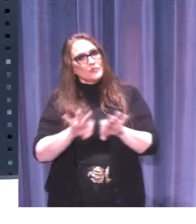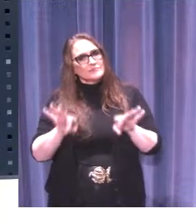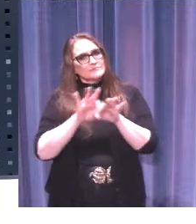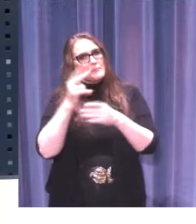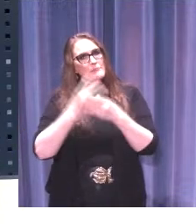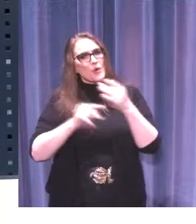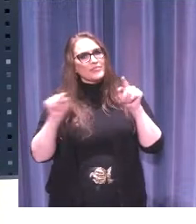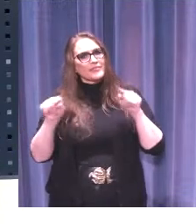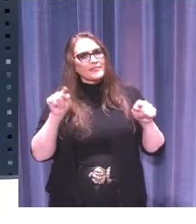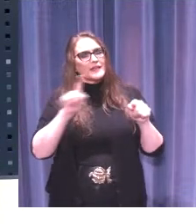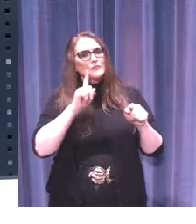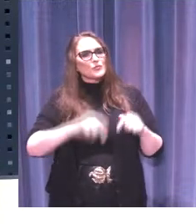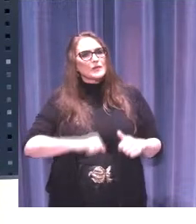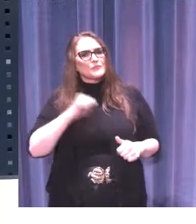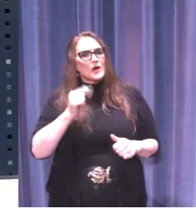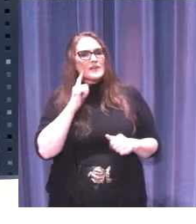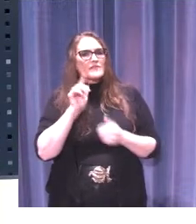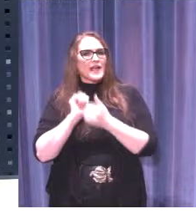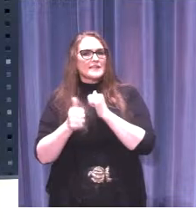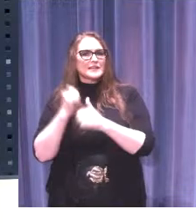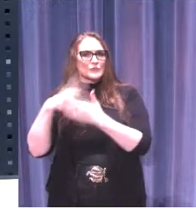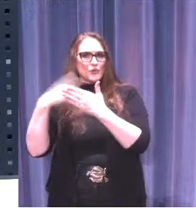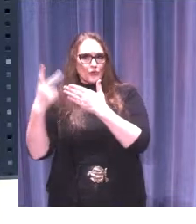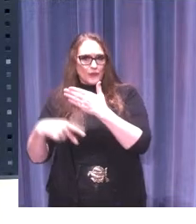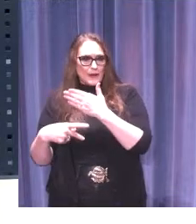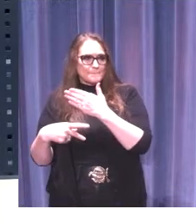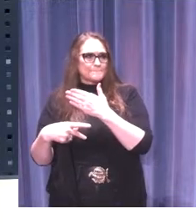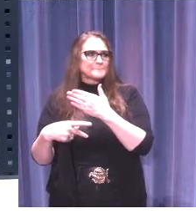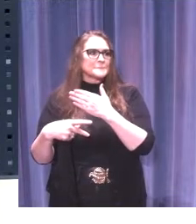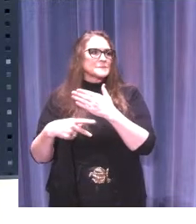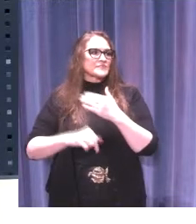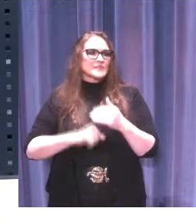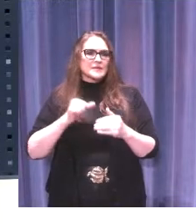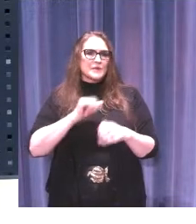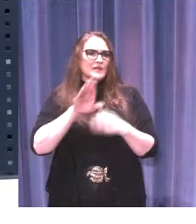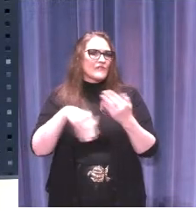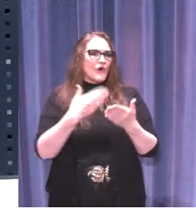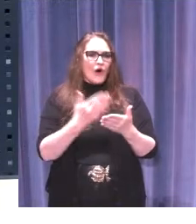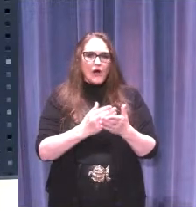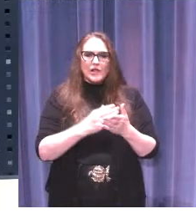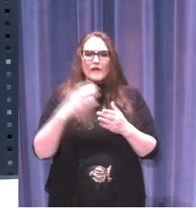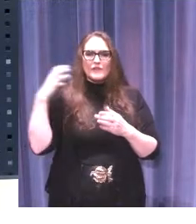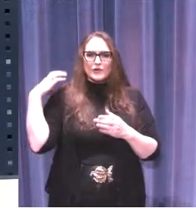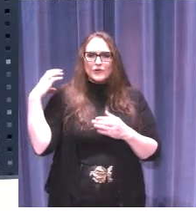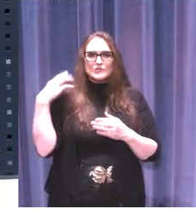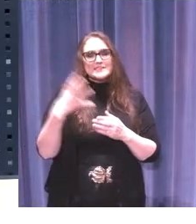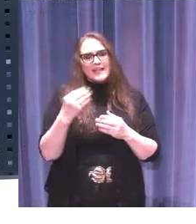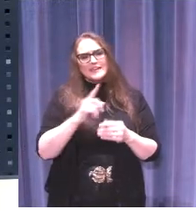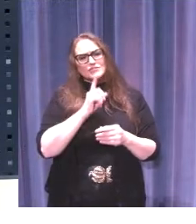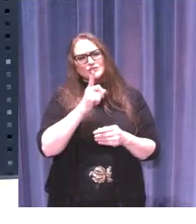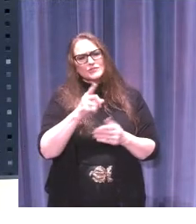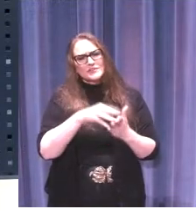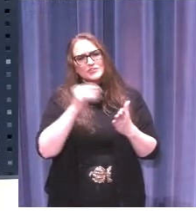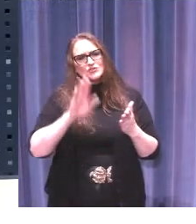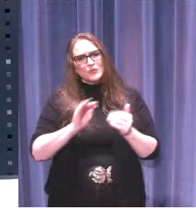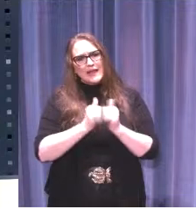So I'm very proud of our athletics program, proud of Al Perry, all our coaches, and certainly our student athletes.